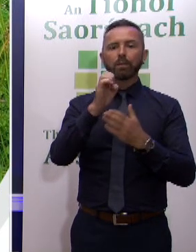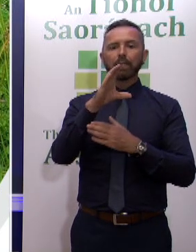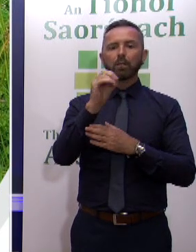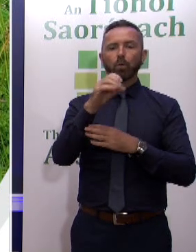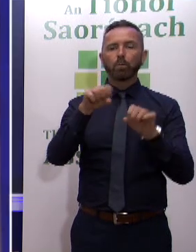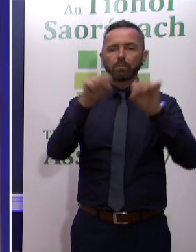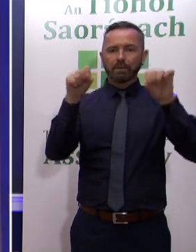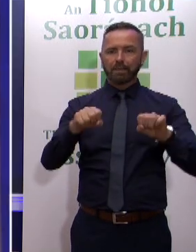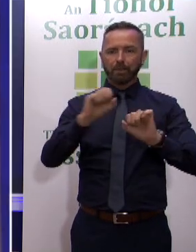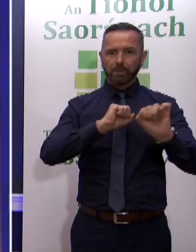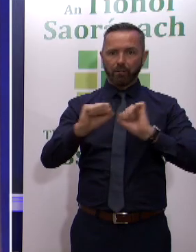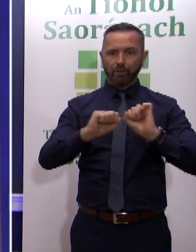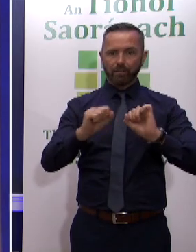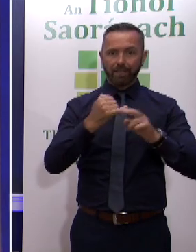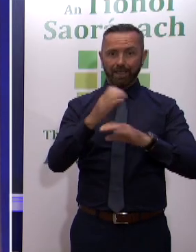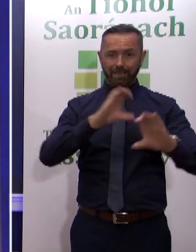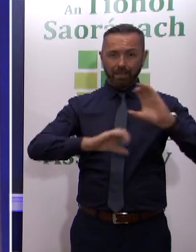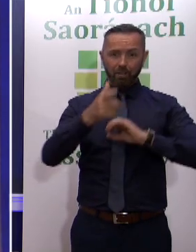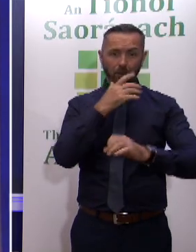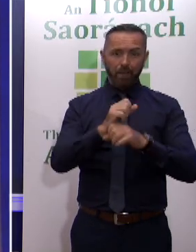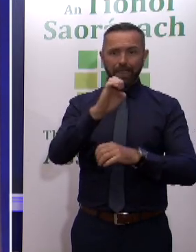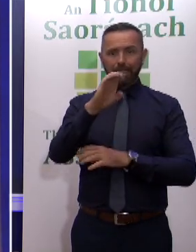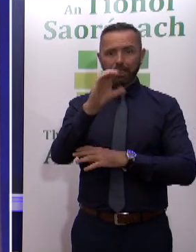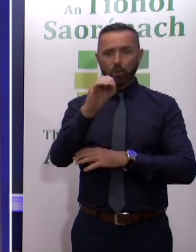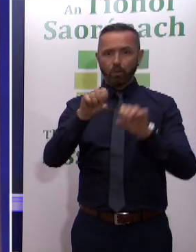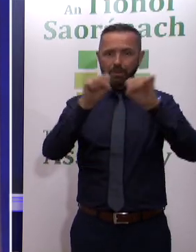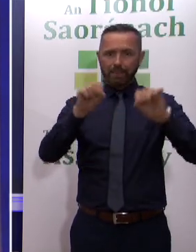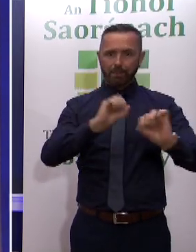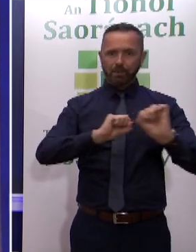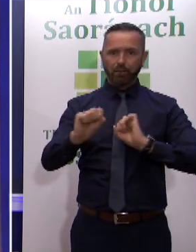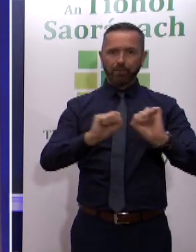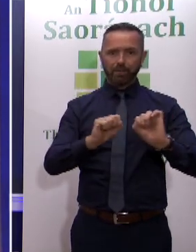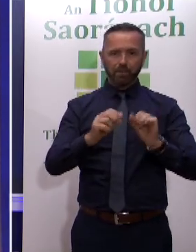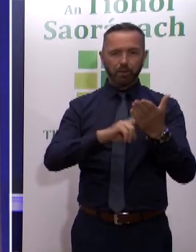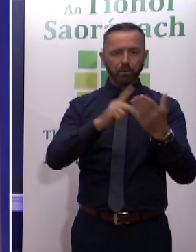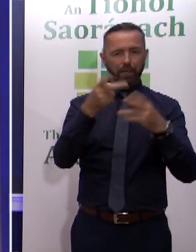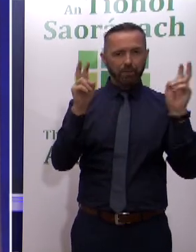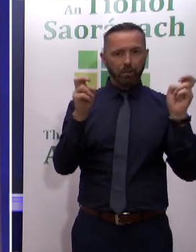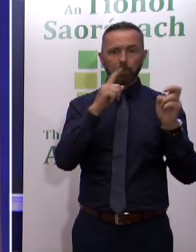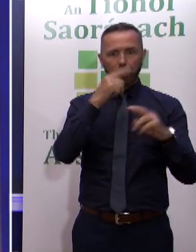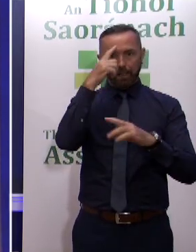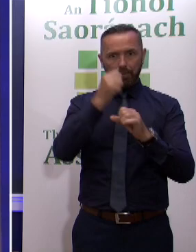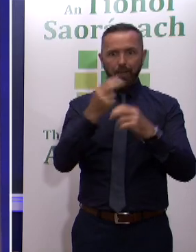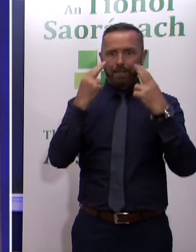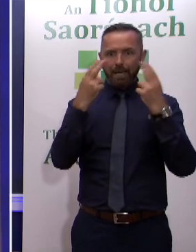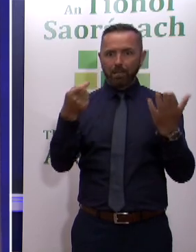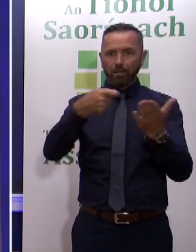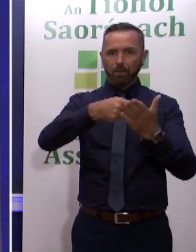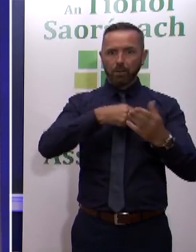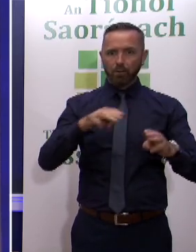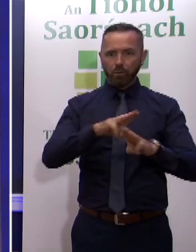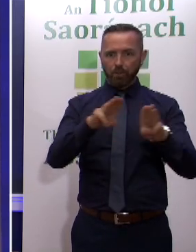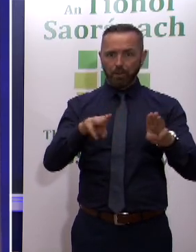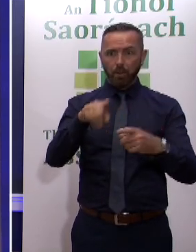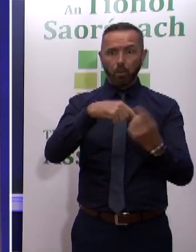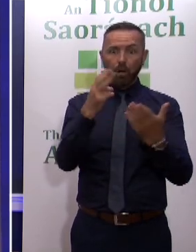science, this phrase ecosystem services has been used. But I think if we think more broadly about nature's contributions to people and that we're